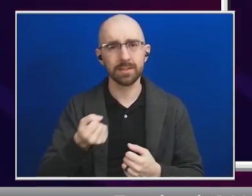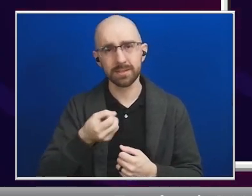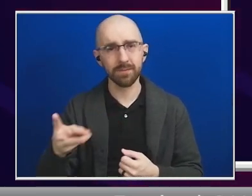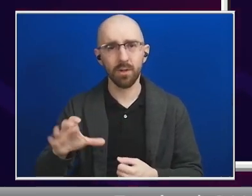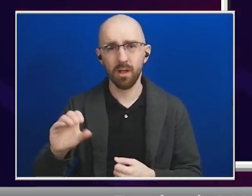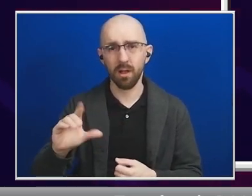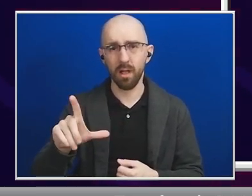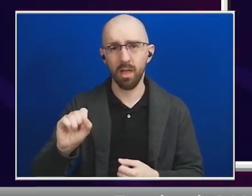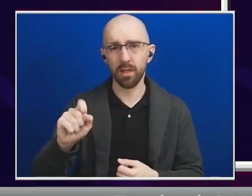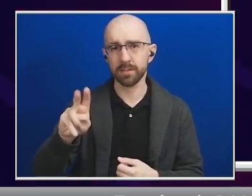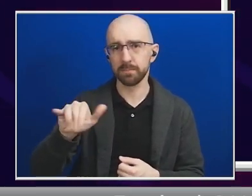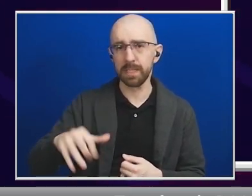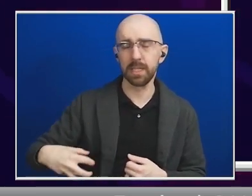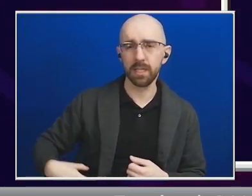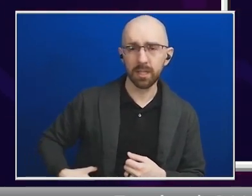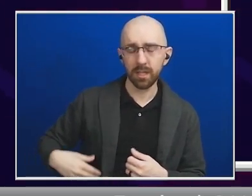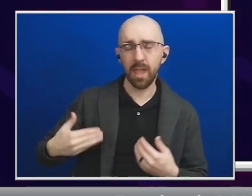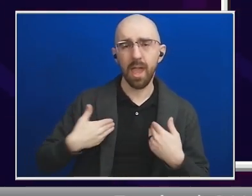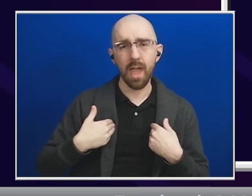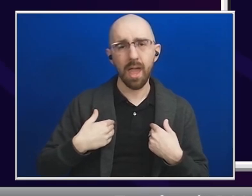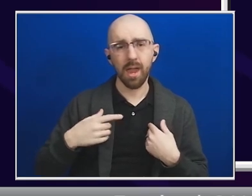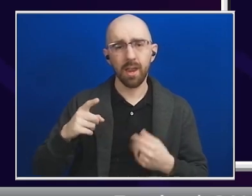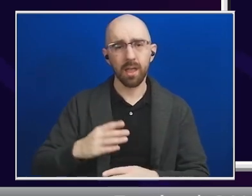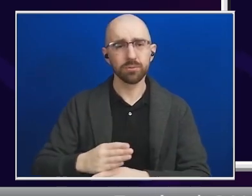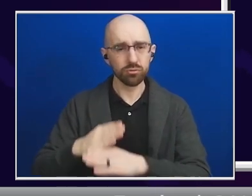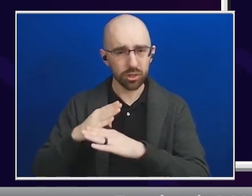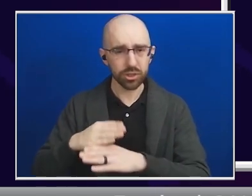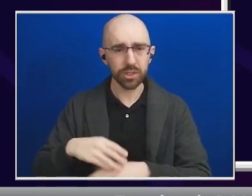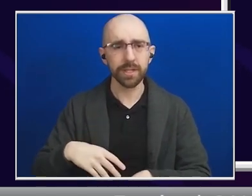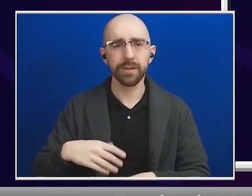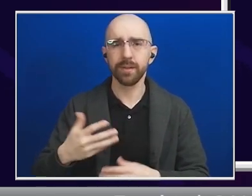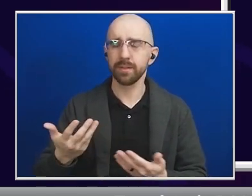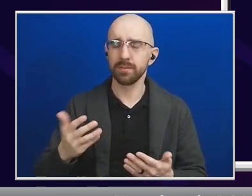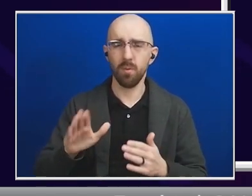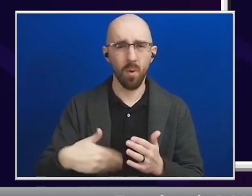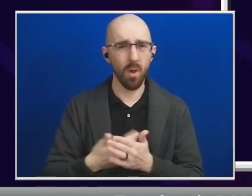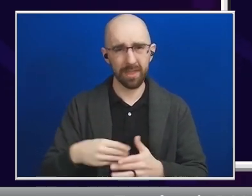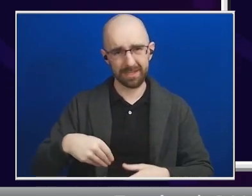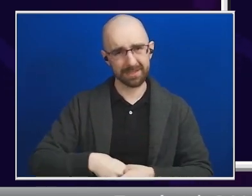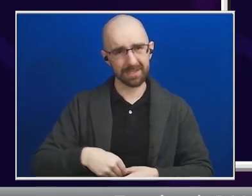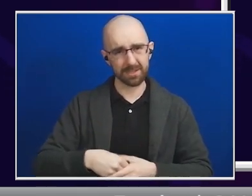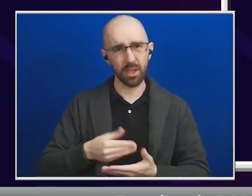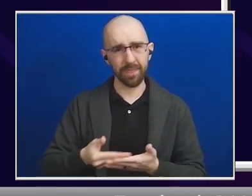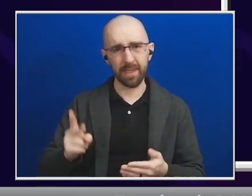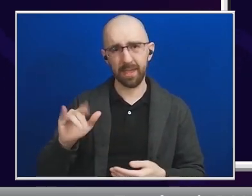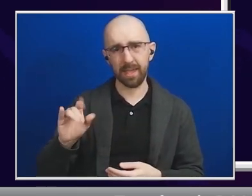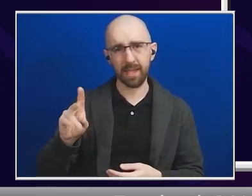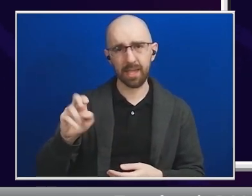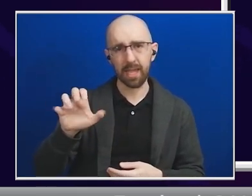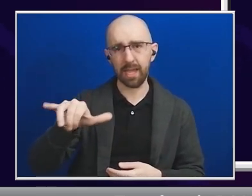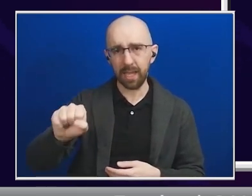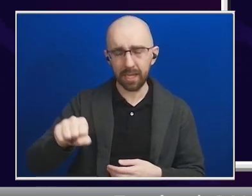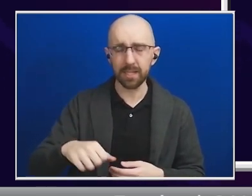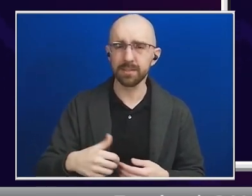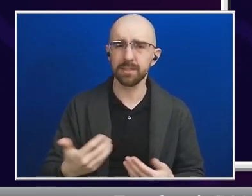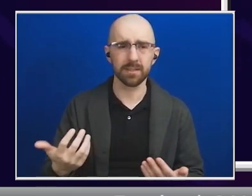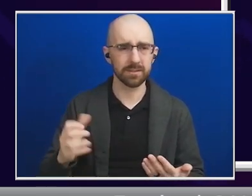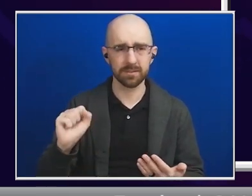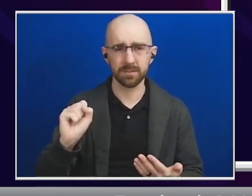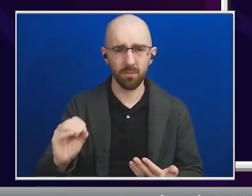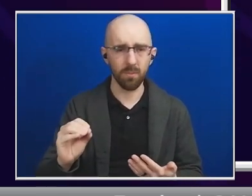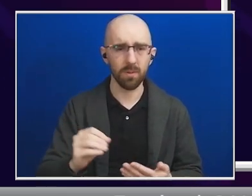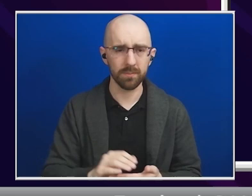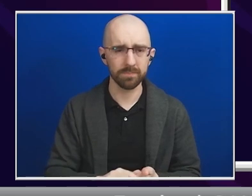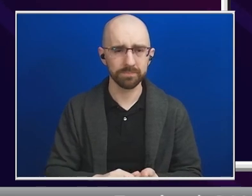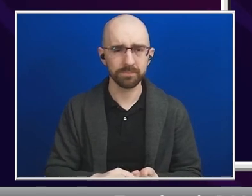has had pseudo-obstruction, has, all these intestinal things, kidneys. So